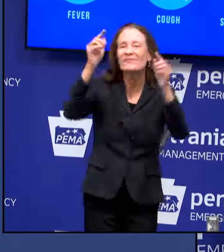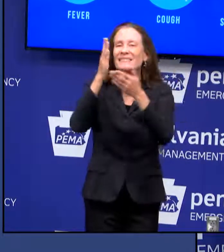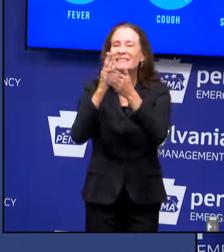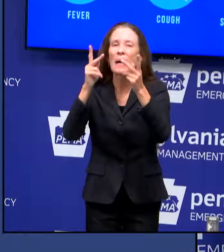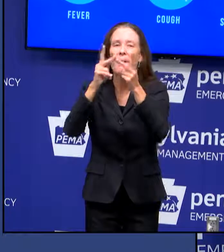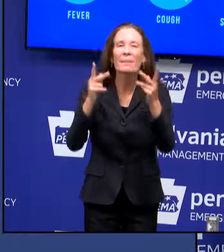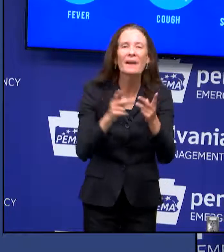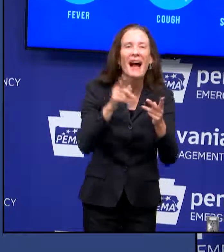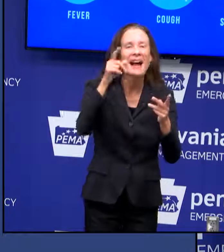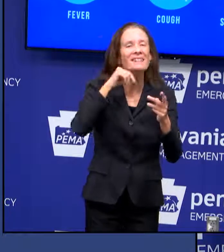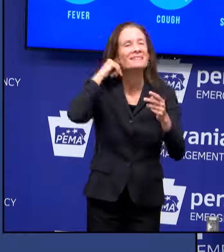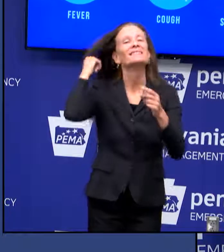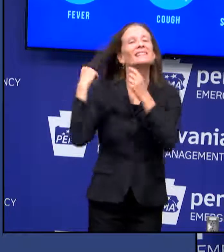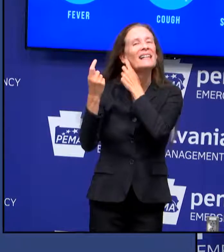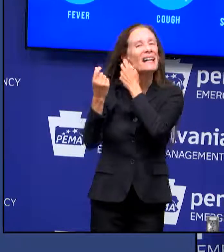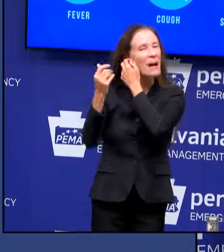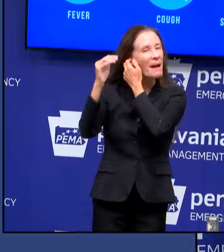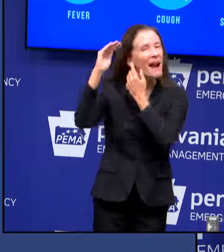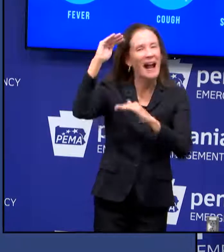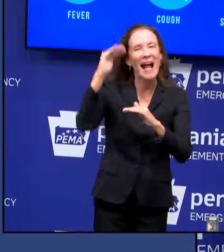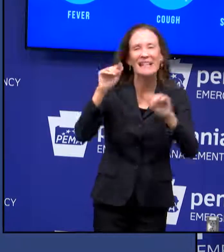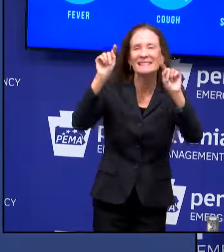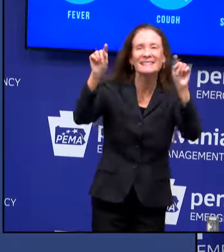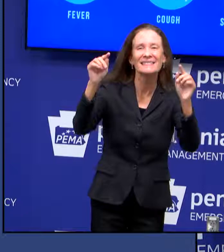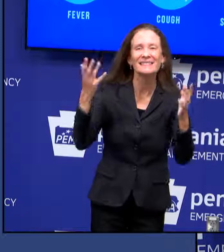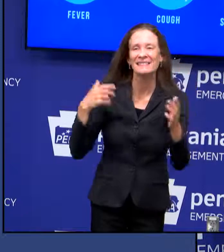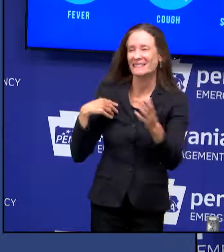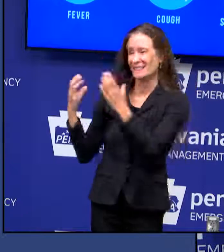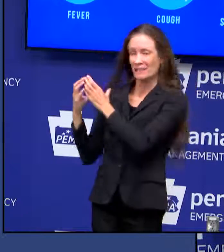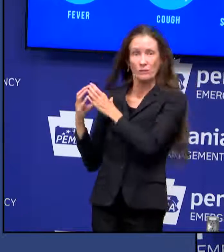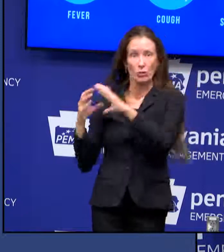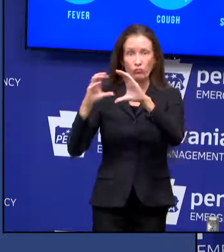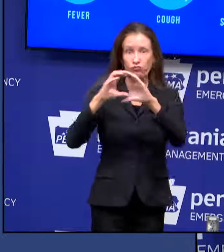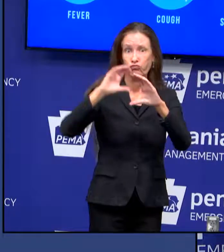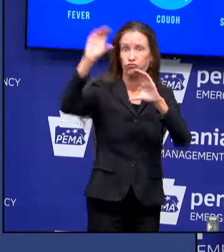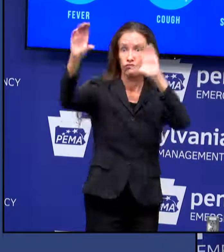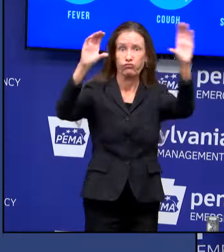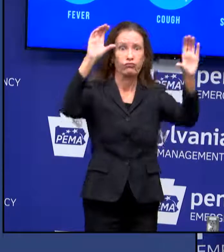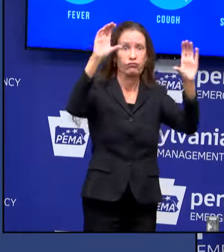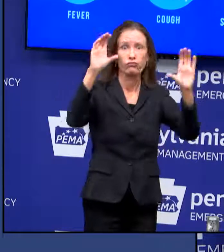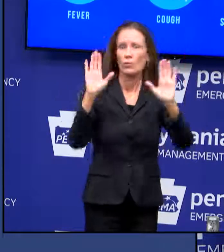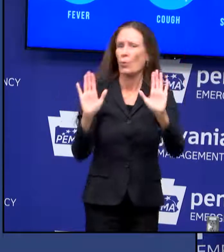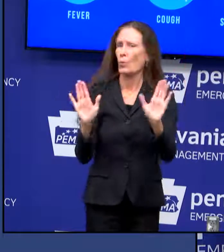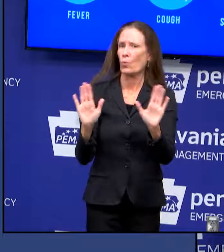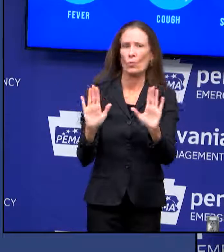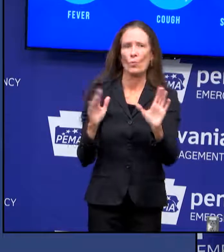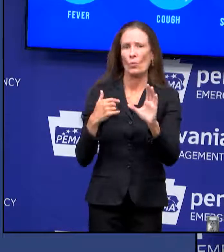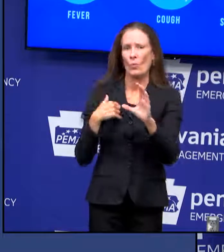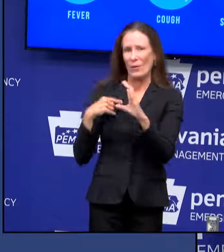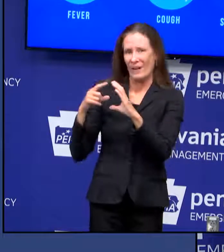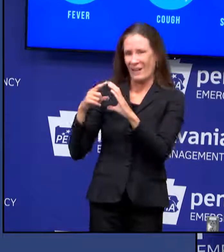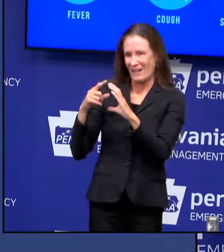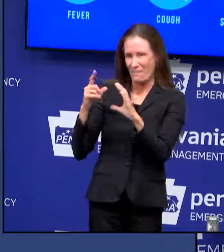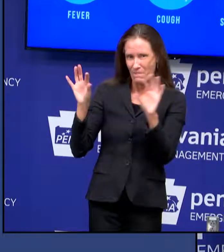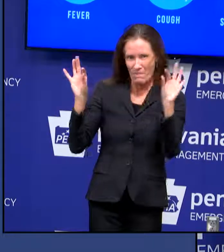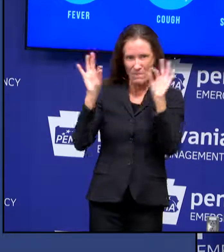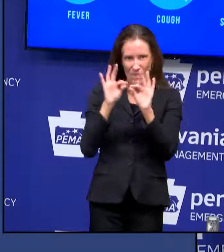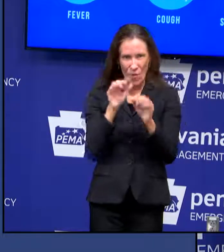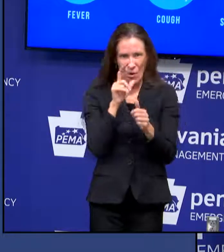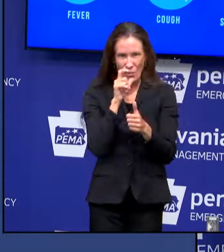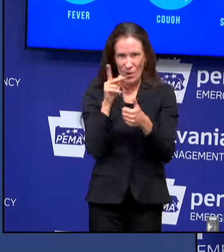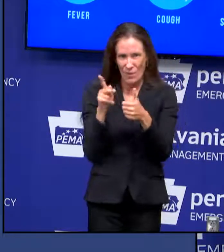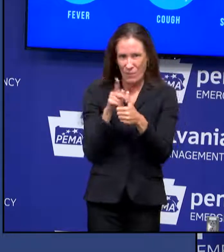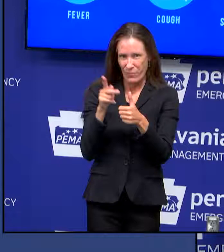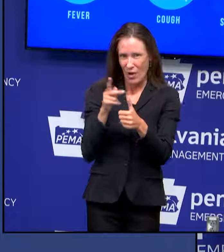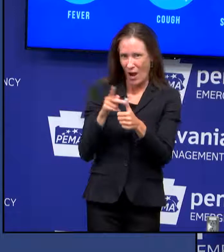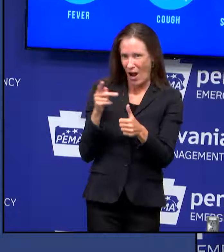or a health system for their platforms. We do not have any stores of reagents. The only reagents that we have for the Pennsylvania Department of Health is